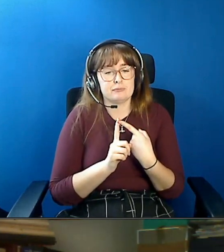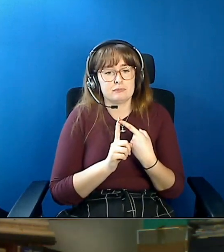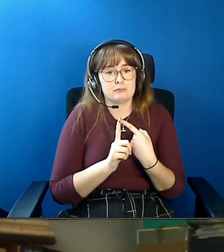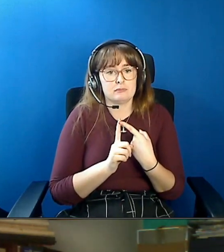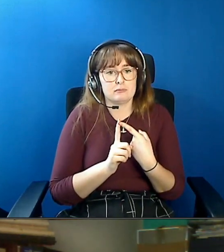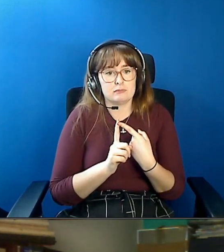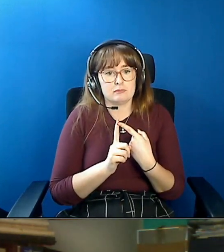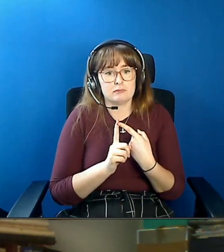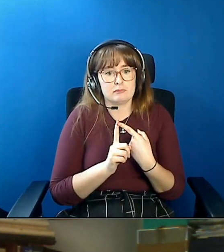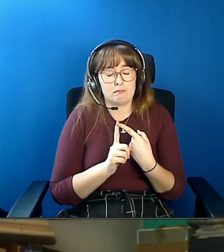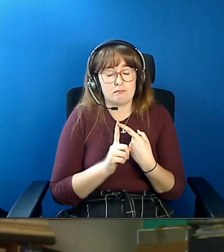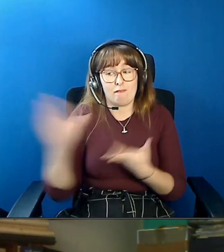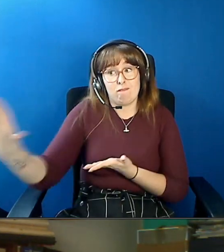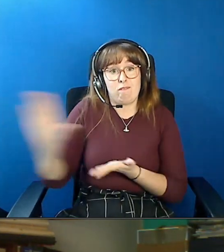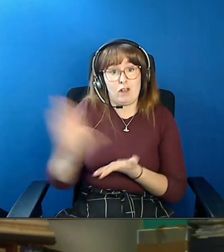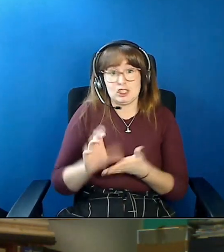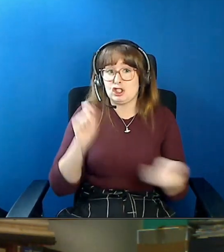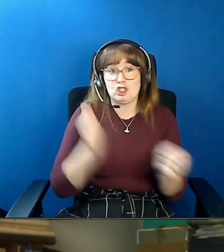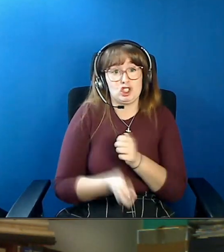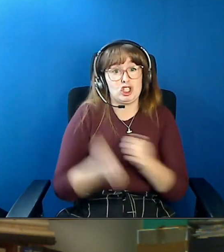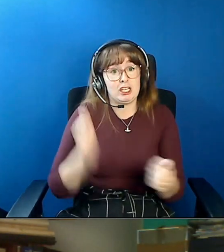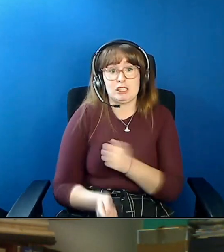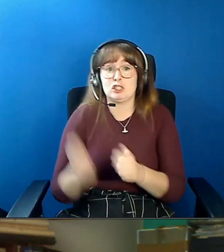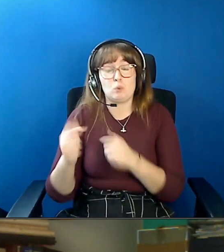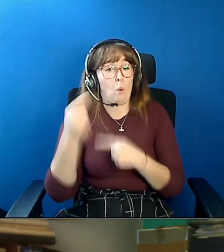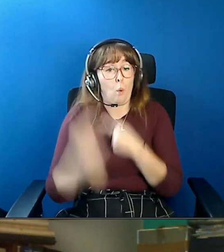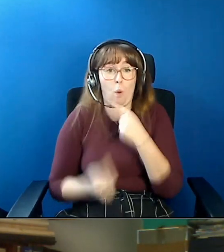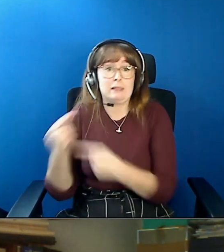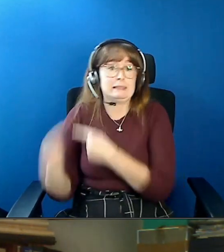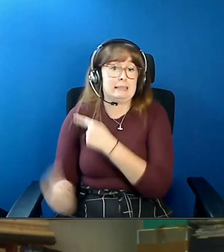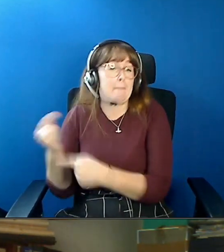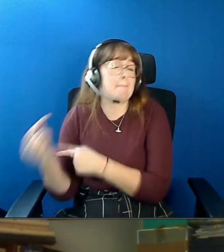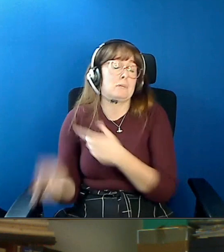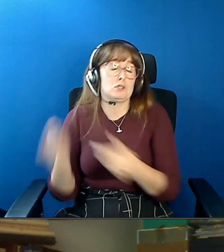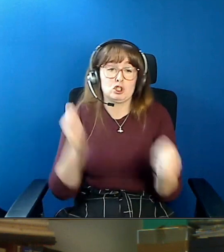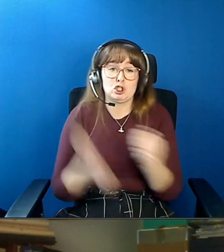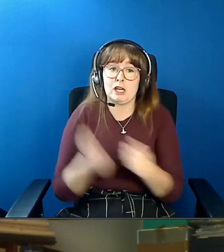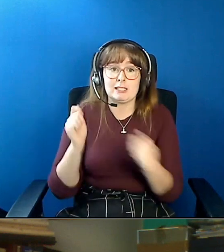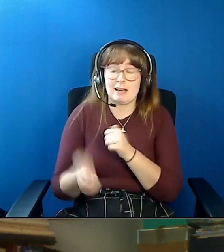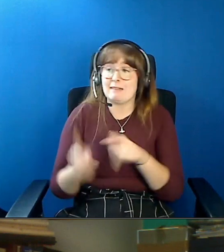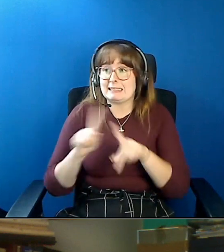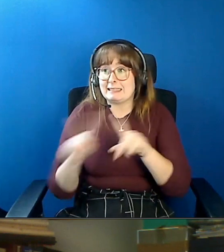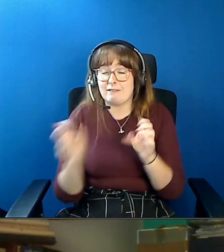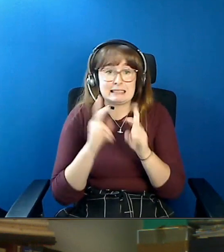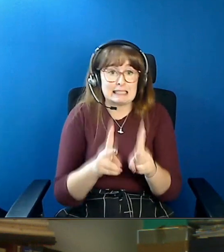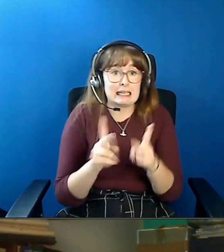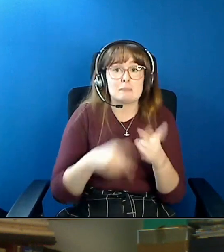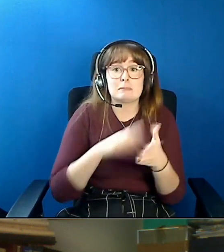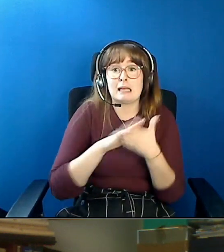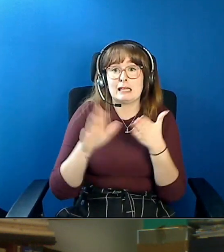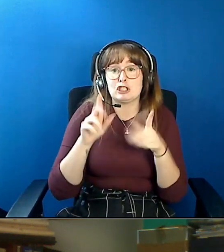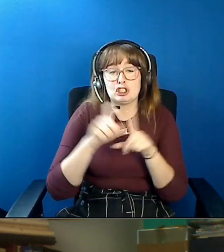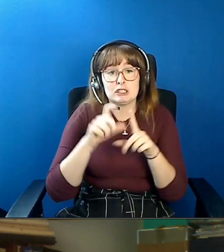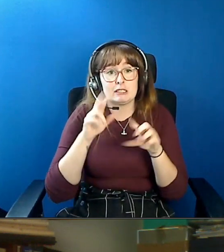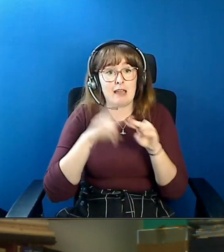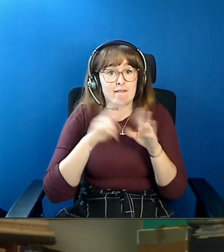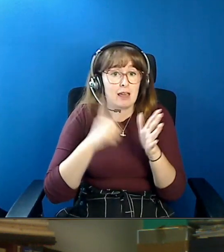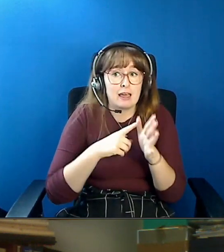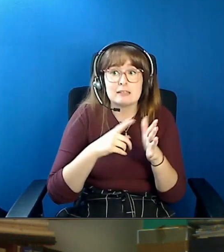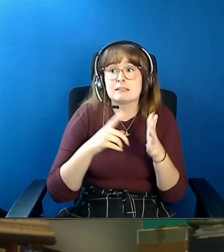obviously funding is changing all the time, particularly central government funding. The schemes that are coming through, whether it's SHDF or it's LAD or it's